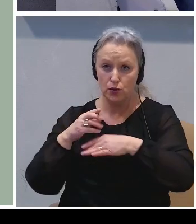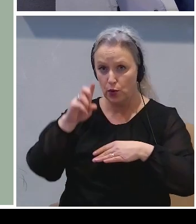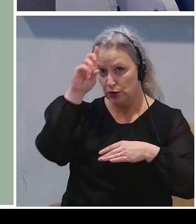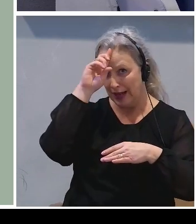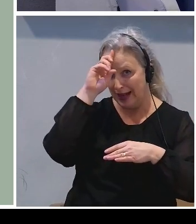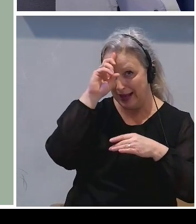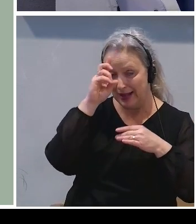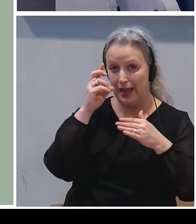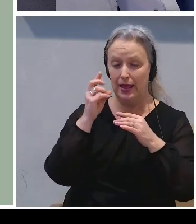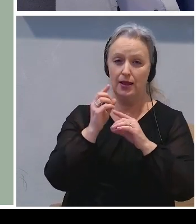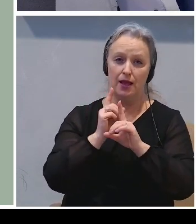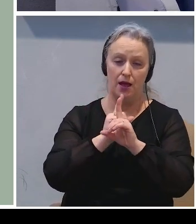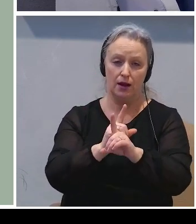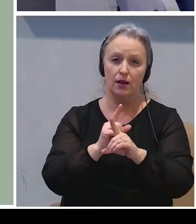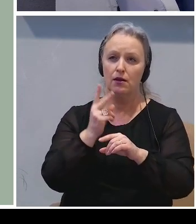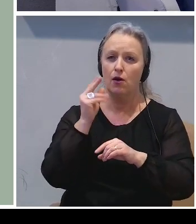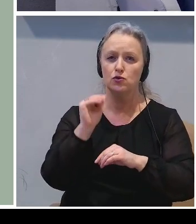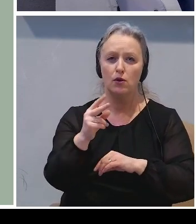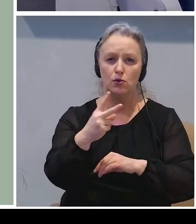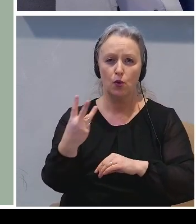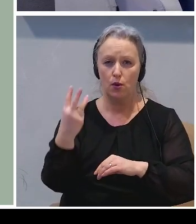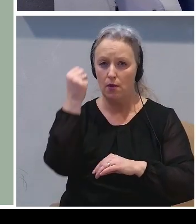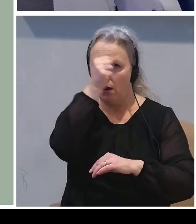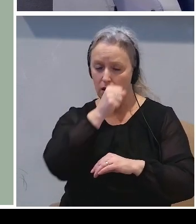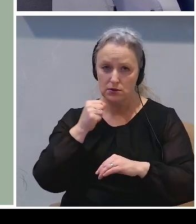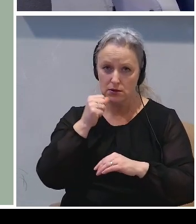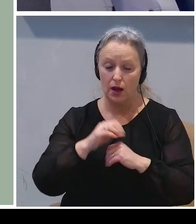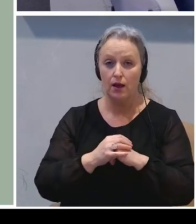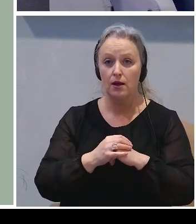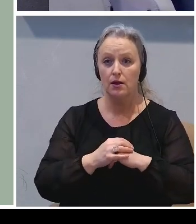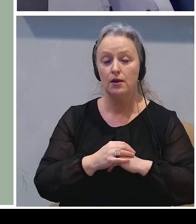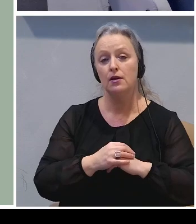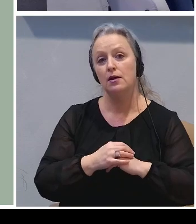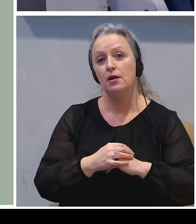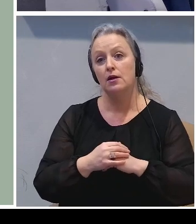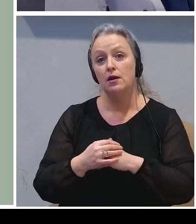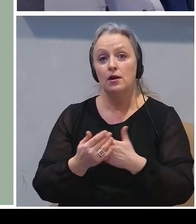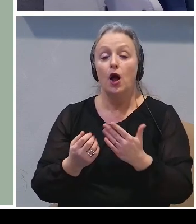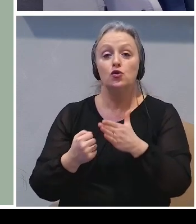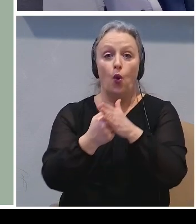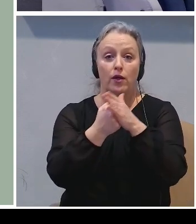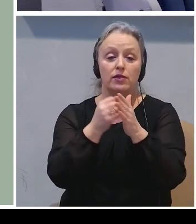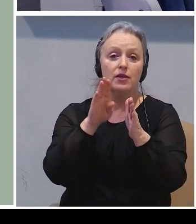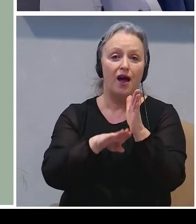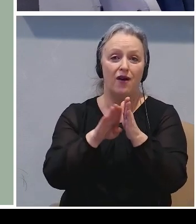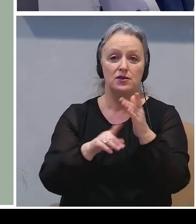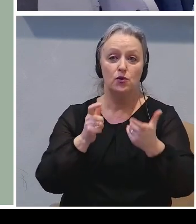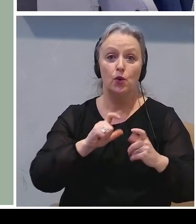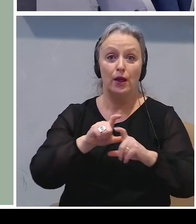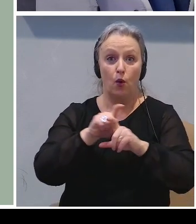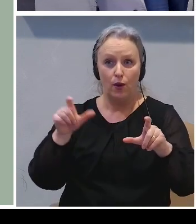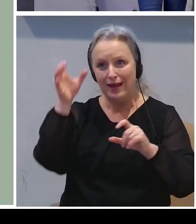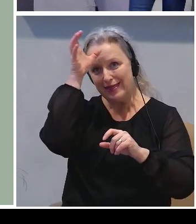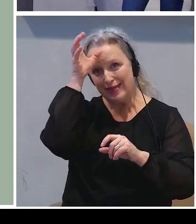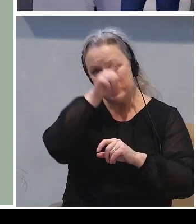are usually universities where the investigator is located. This is the entity that acts as a sponsor, and the sponsor is the